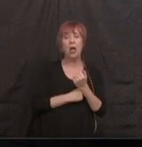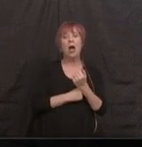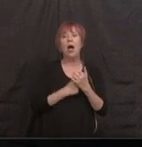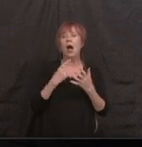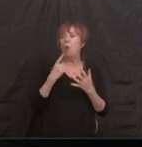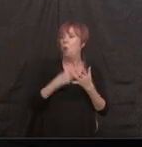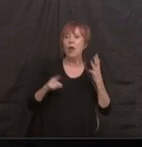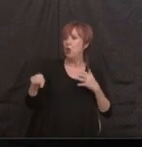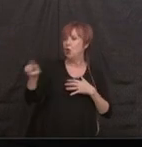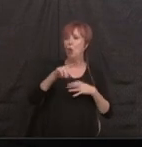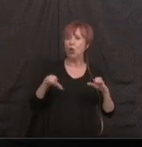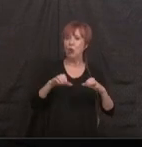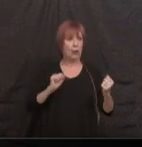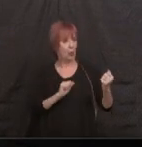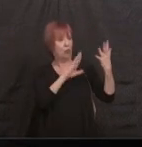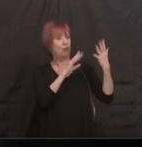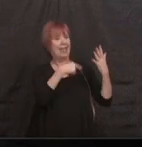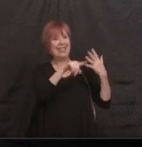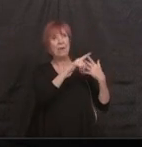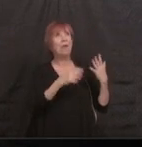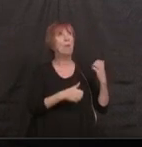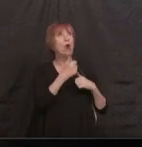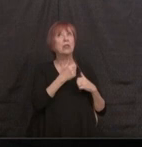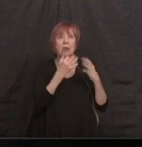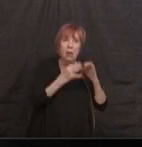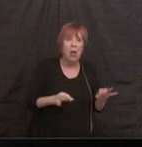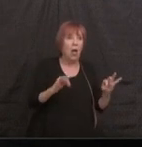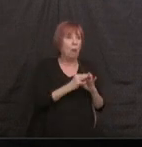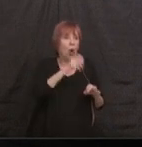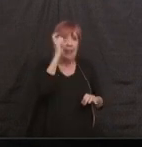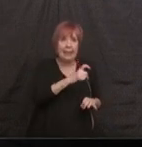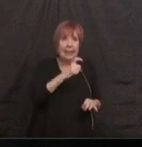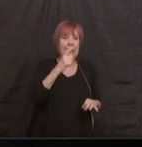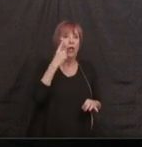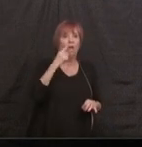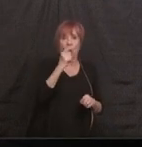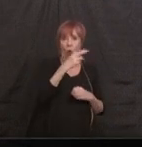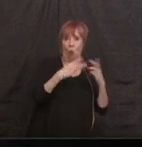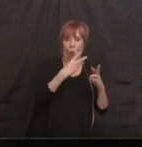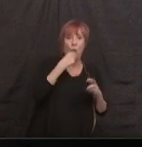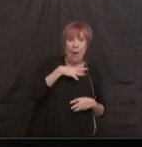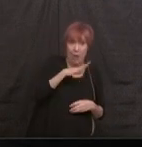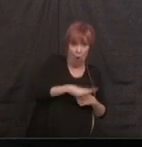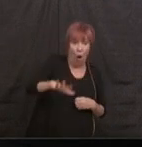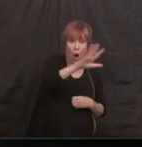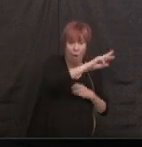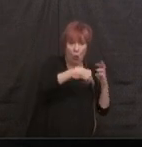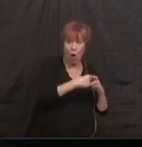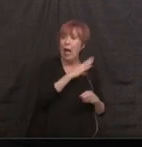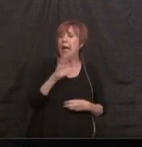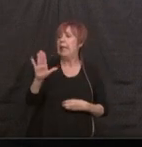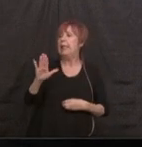are you all doing in addressing some of the most pressing needs of women worldwide and its efforts to